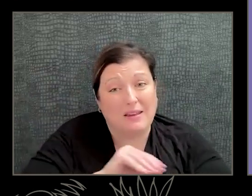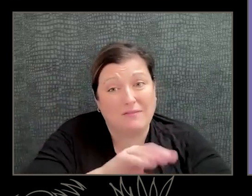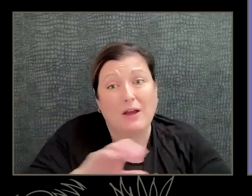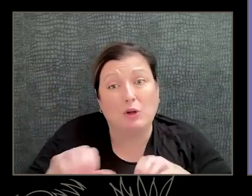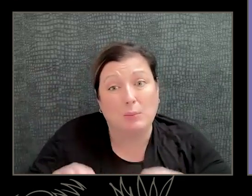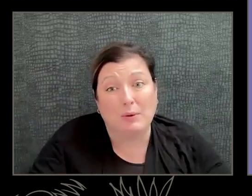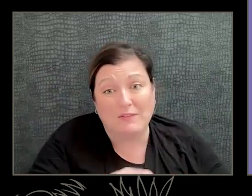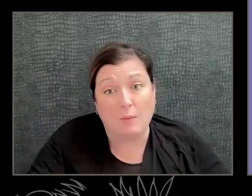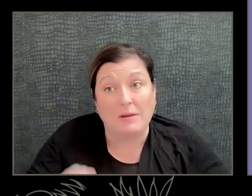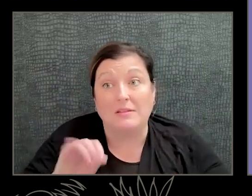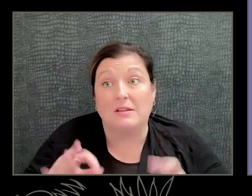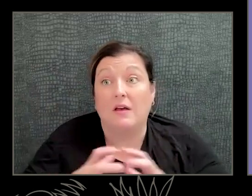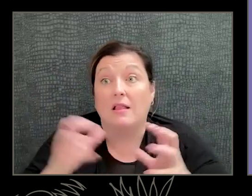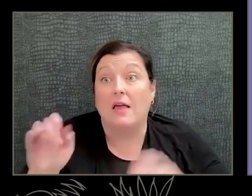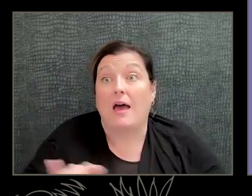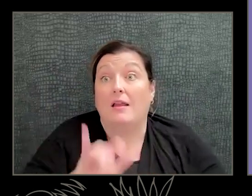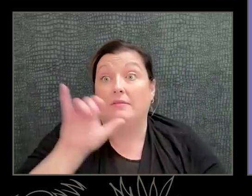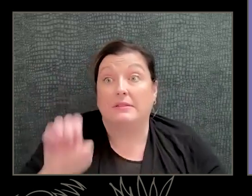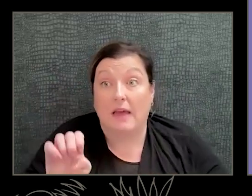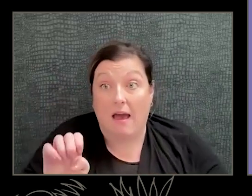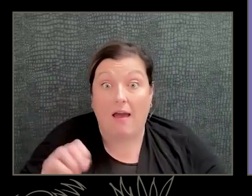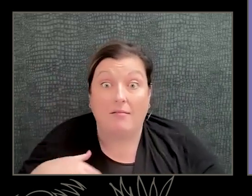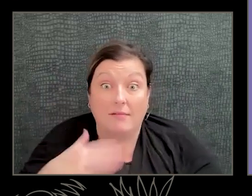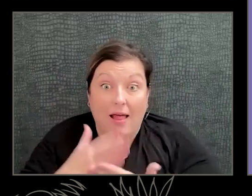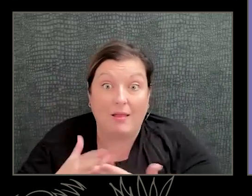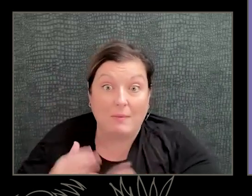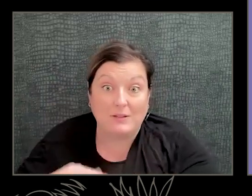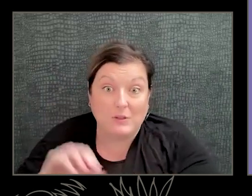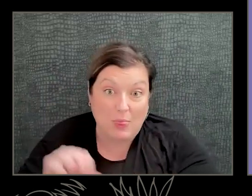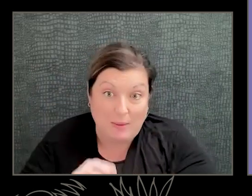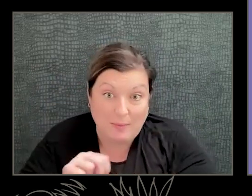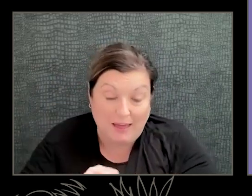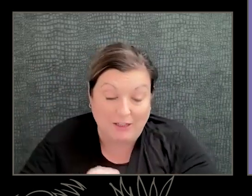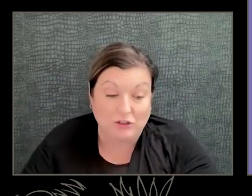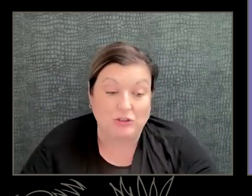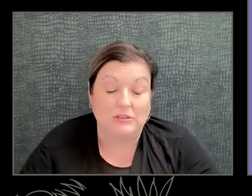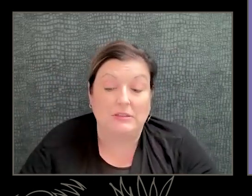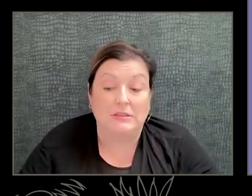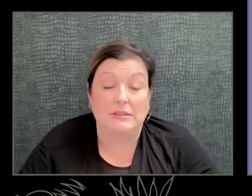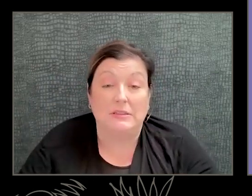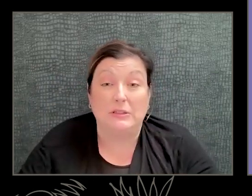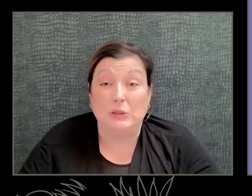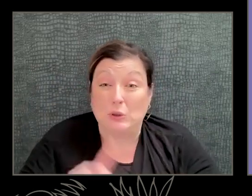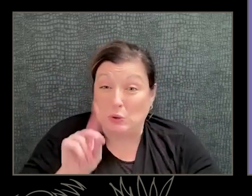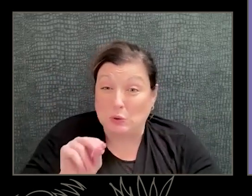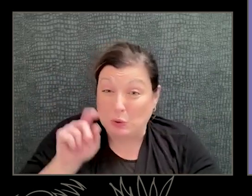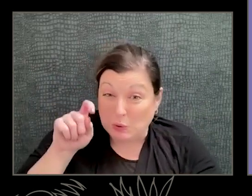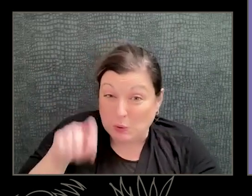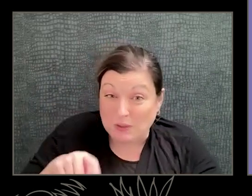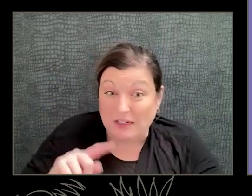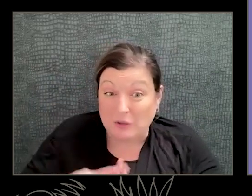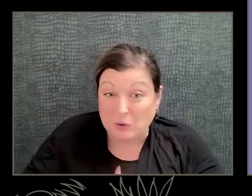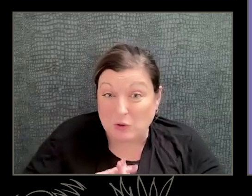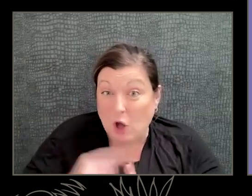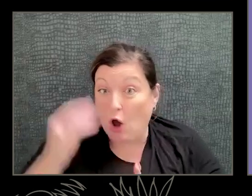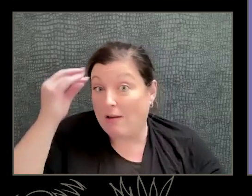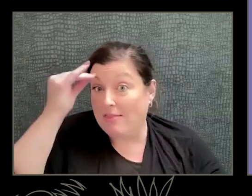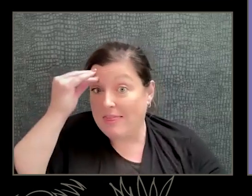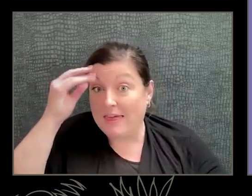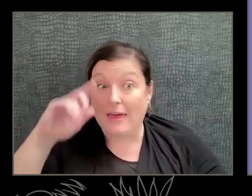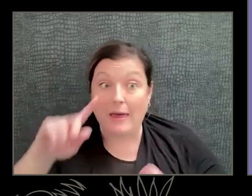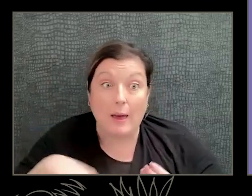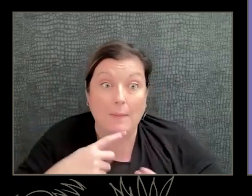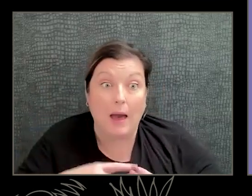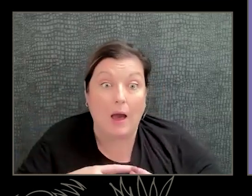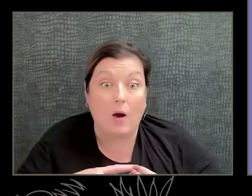if you have a lot of styled elements on the page. So do you need to start thinking